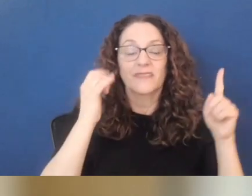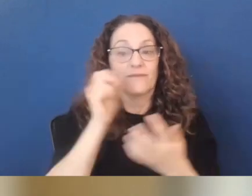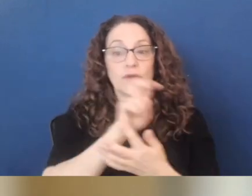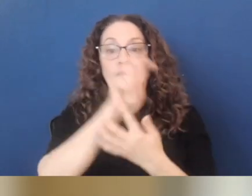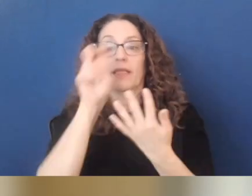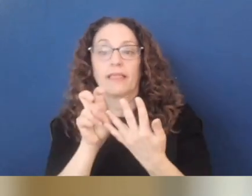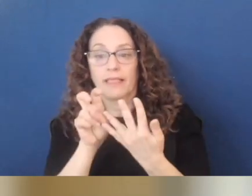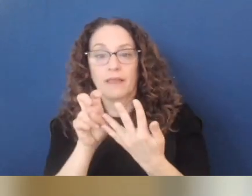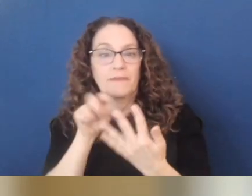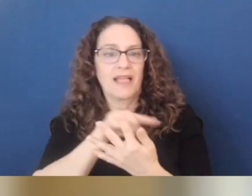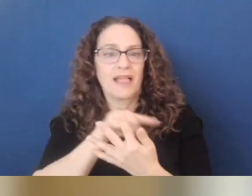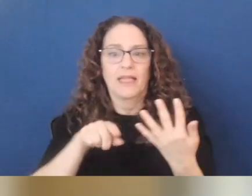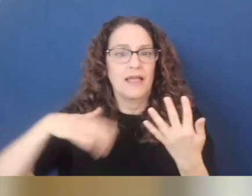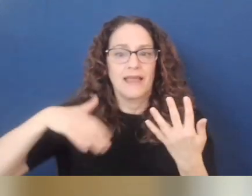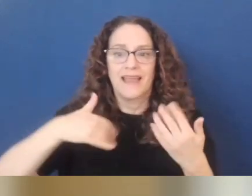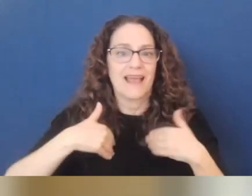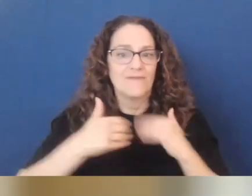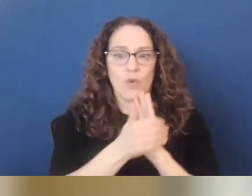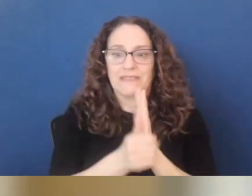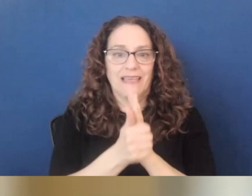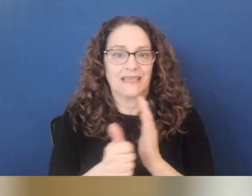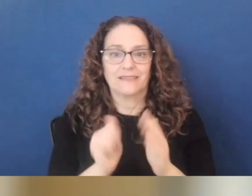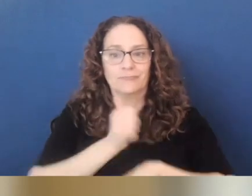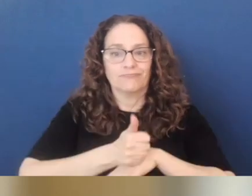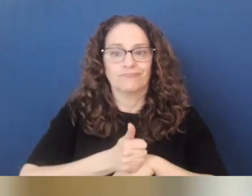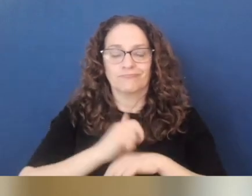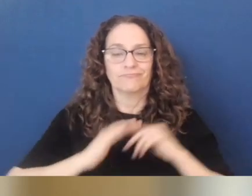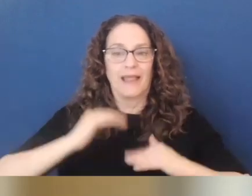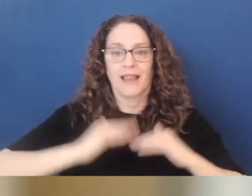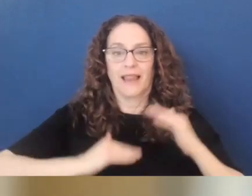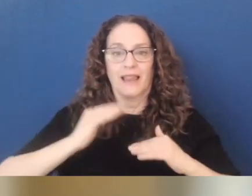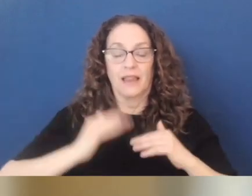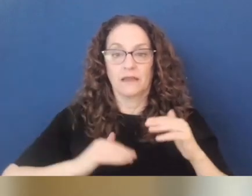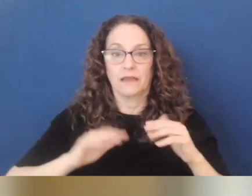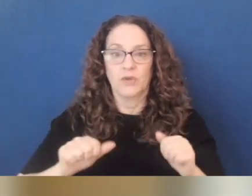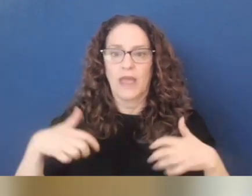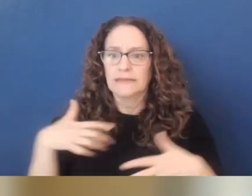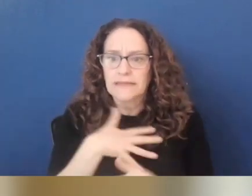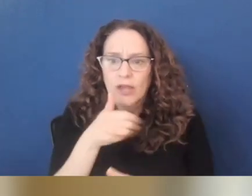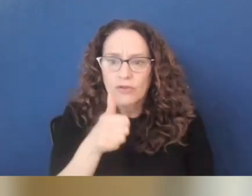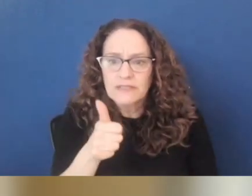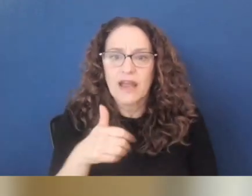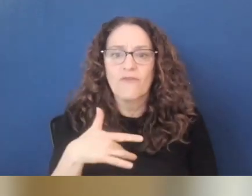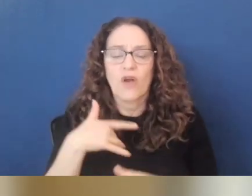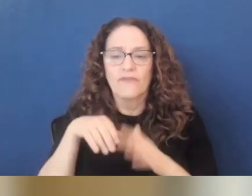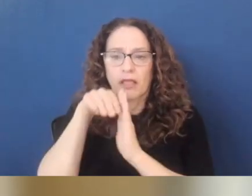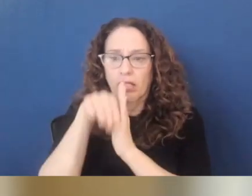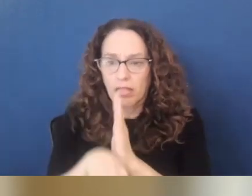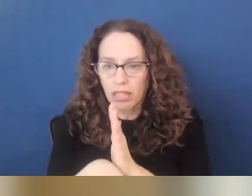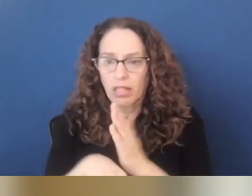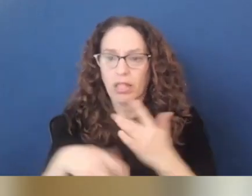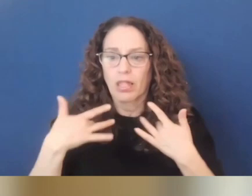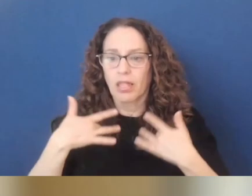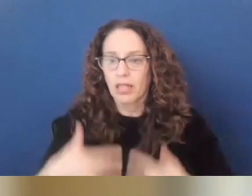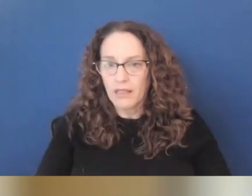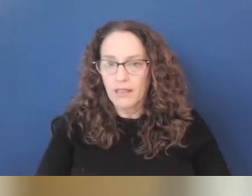there could be some problem. You know, you could scare yourself. You could get more depressed or feel despair because you don't feel like you have an alternative.